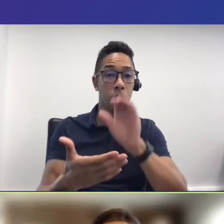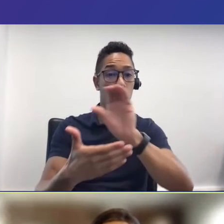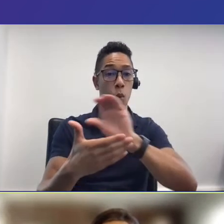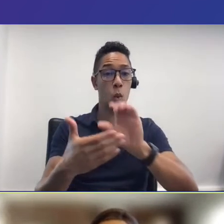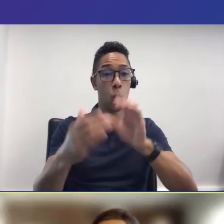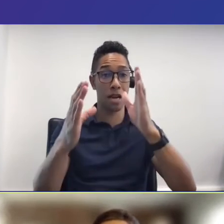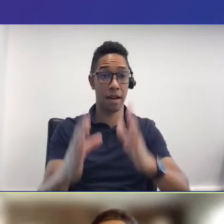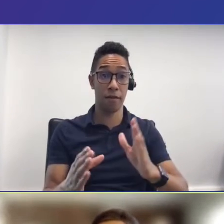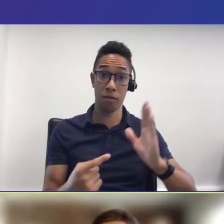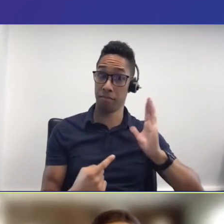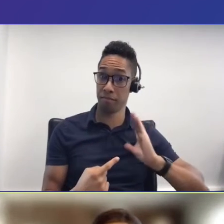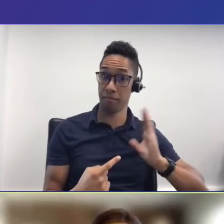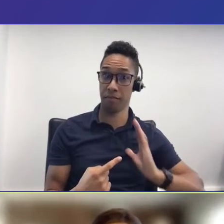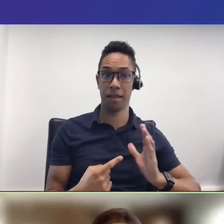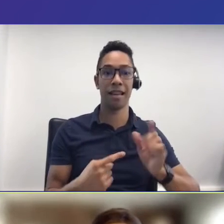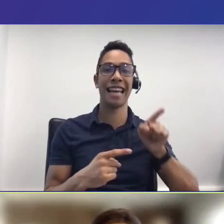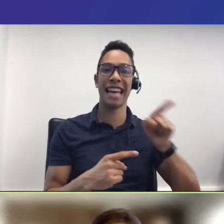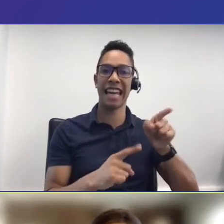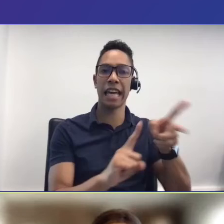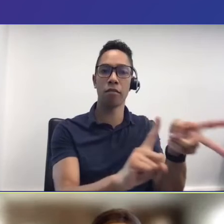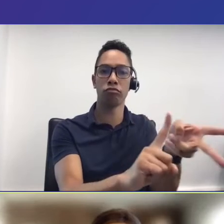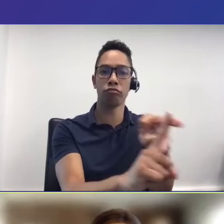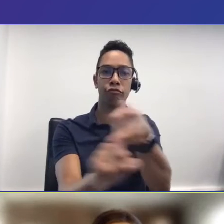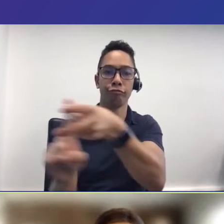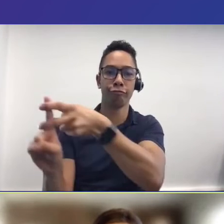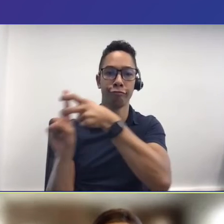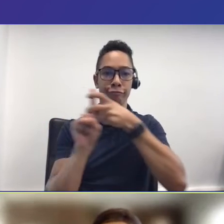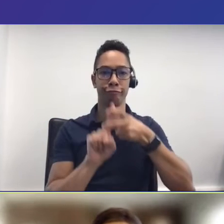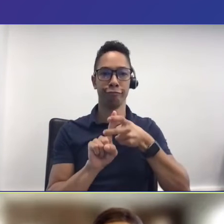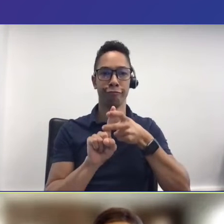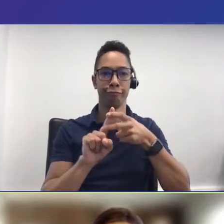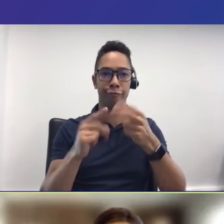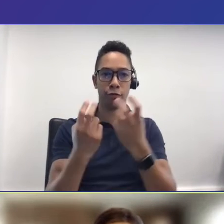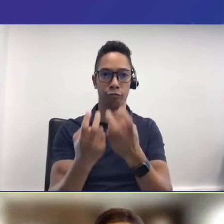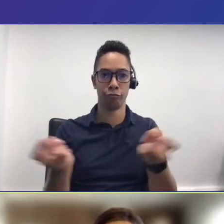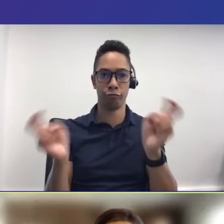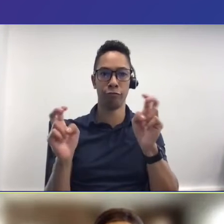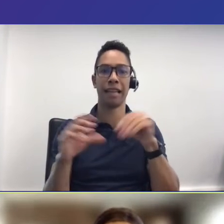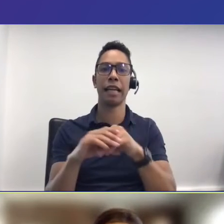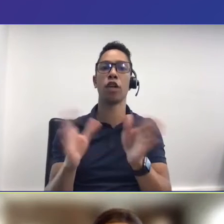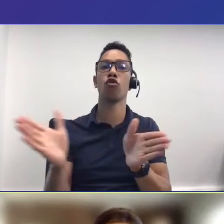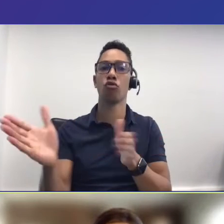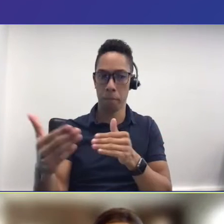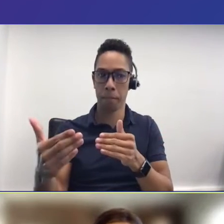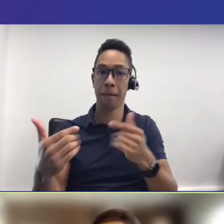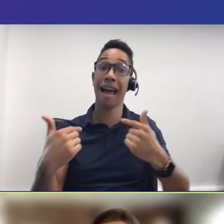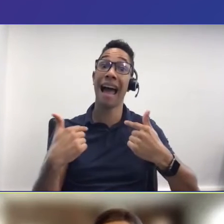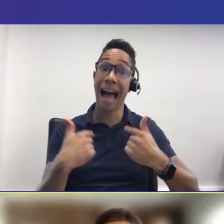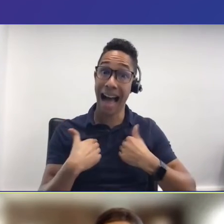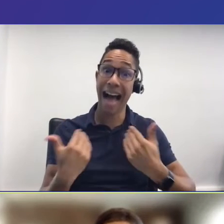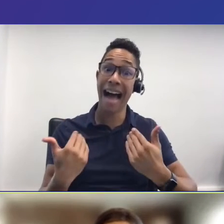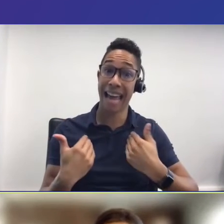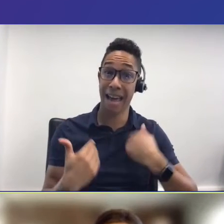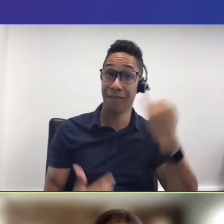person who dragged everyone into a room and said, I have something to make, will you come? And that